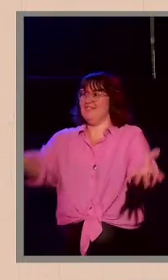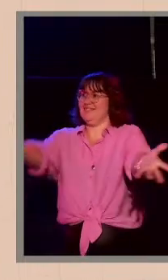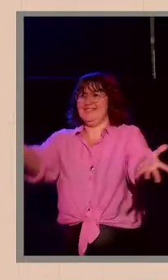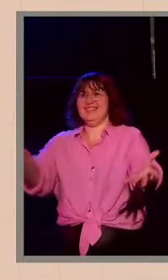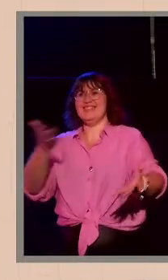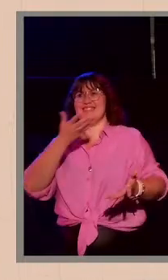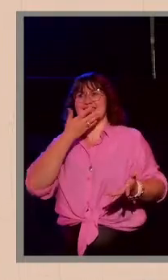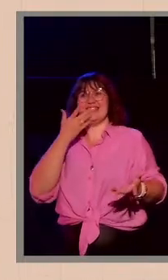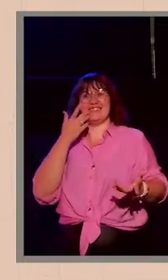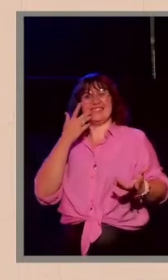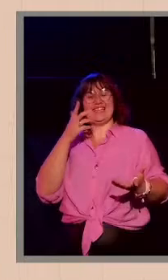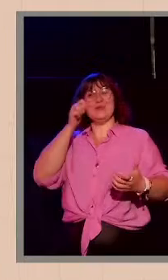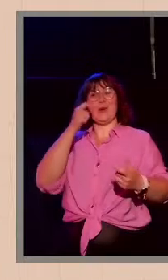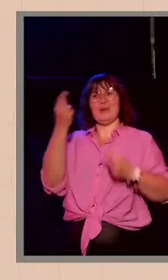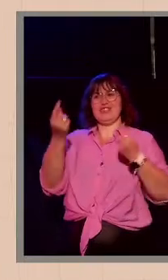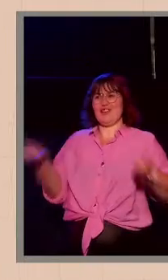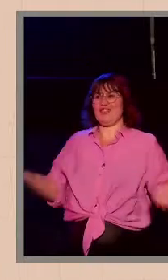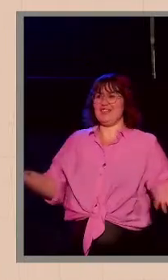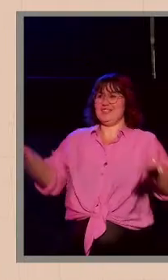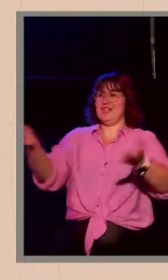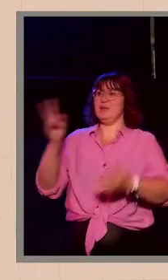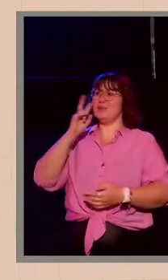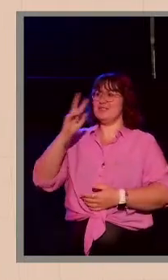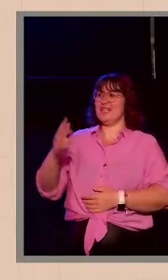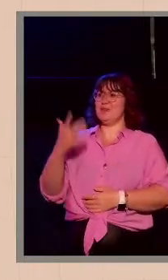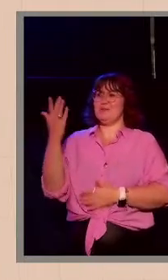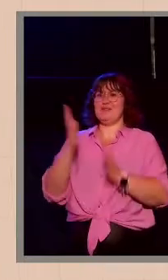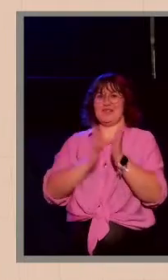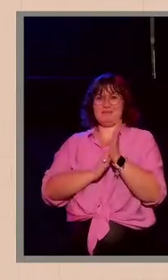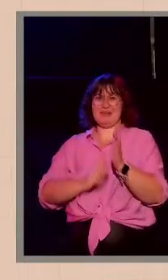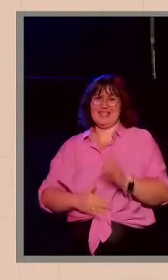stuff, so get to know each other. Brilliant. We'll see you in 15 minutes.